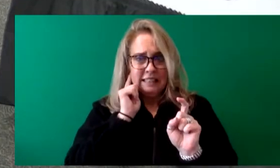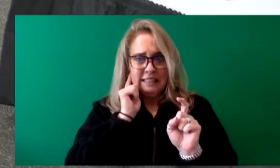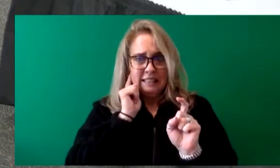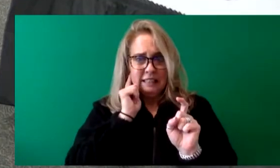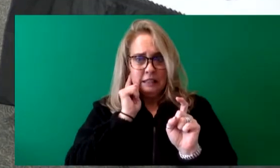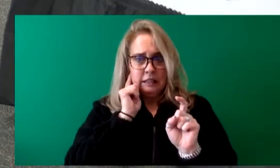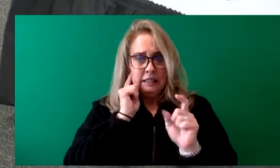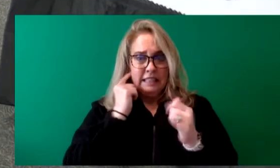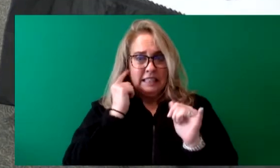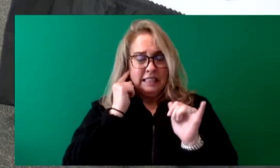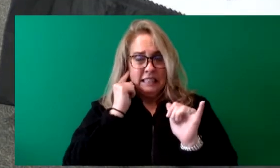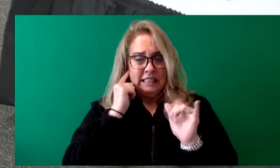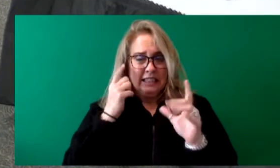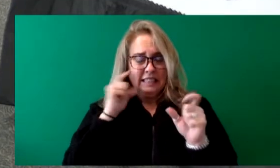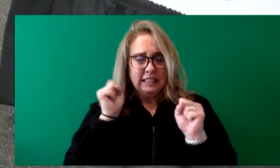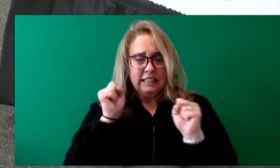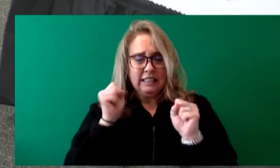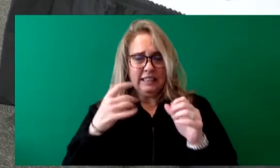good. Sounds good. Sounds good.